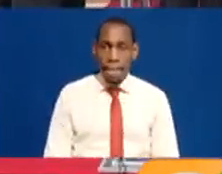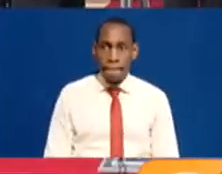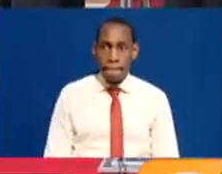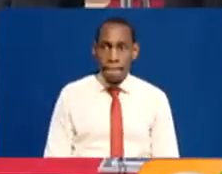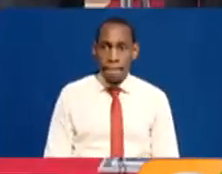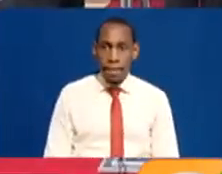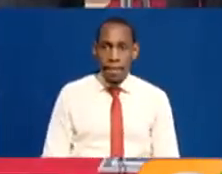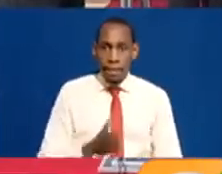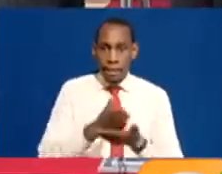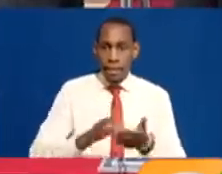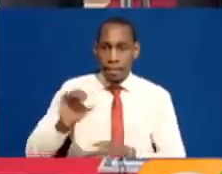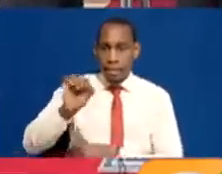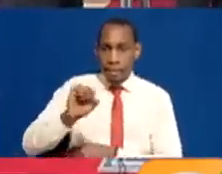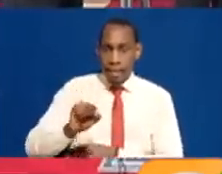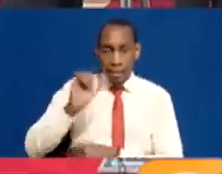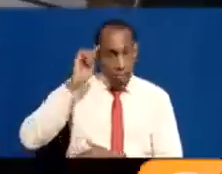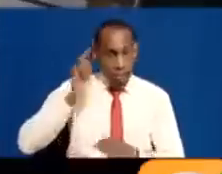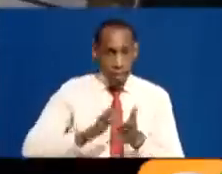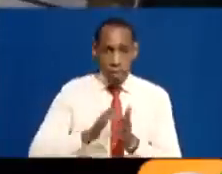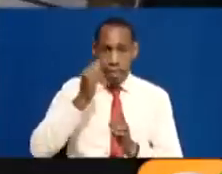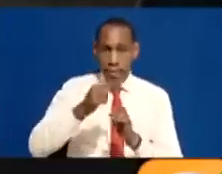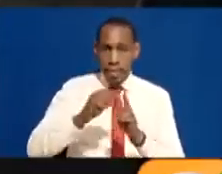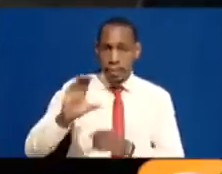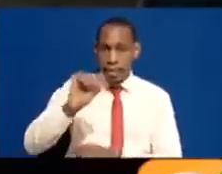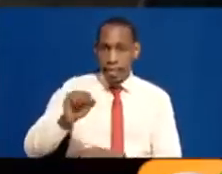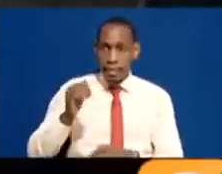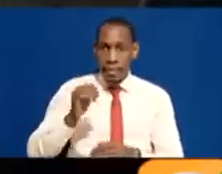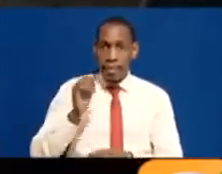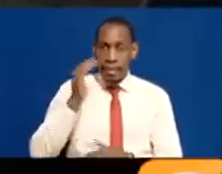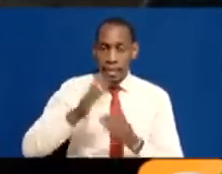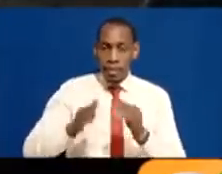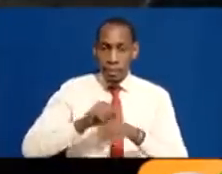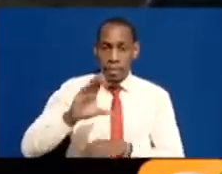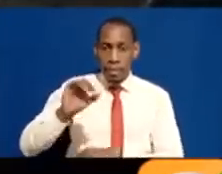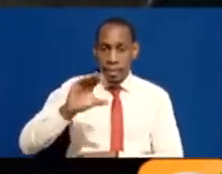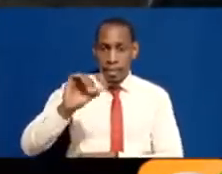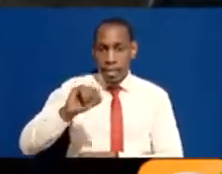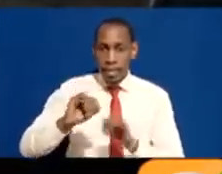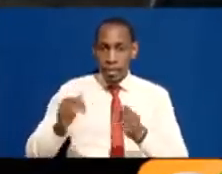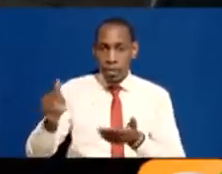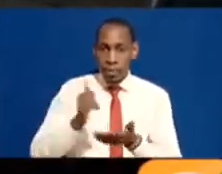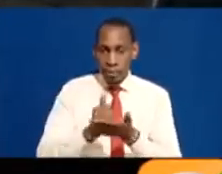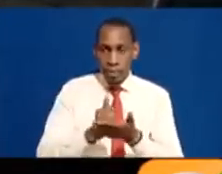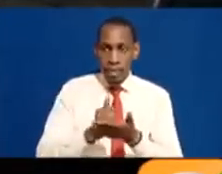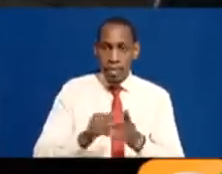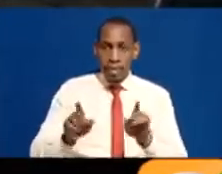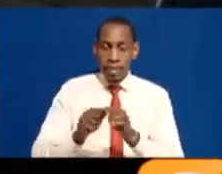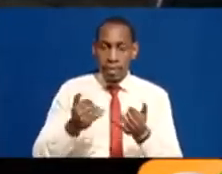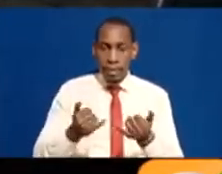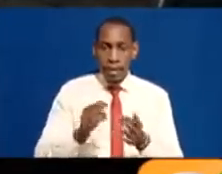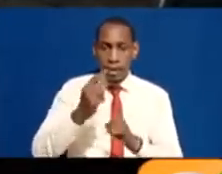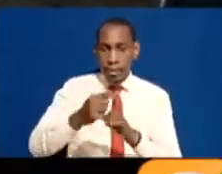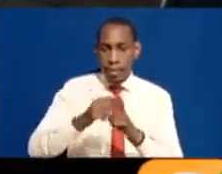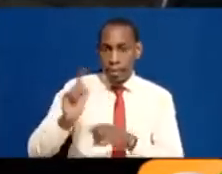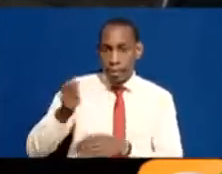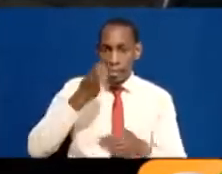Part of the cabinet secretaries believe that the term of a CS ends when a new CS has been sworn in to succeed them, just like the term of a